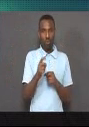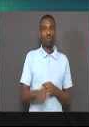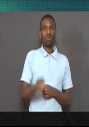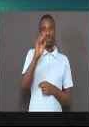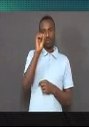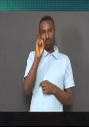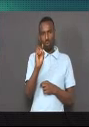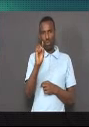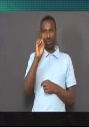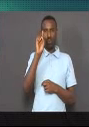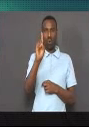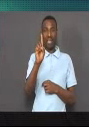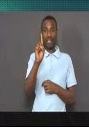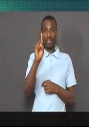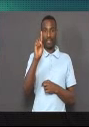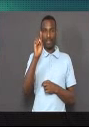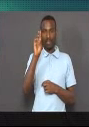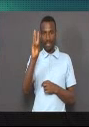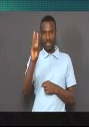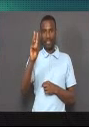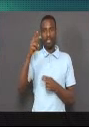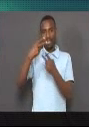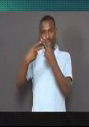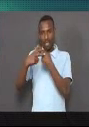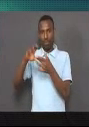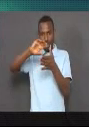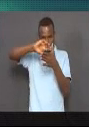0.5. This gives us